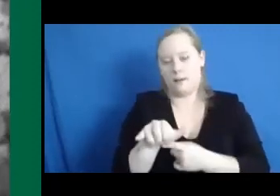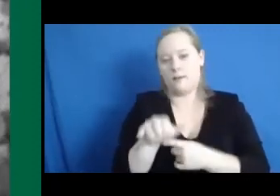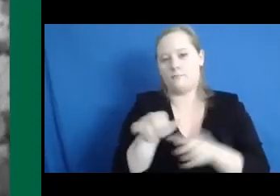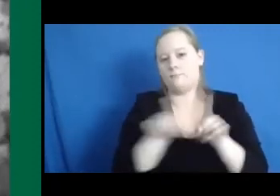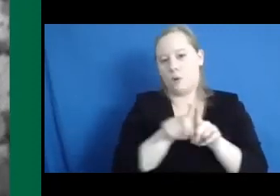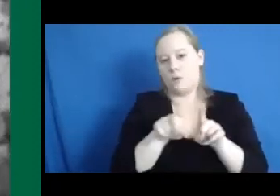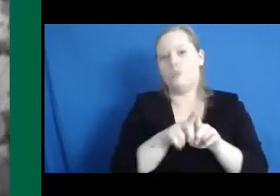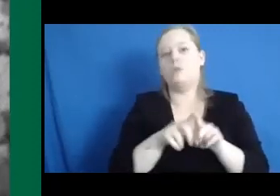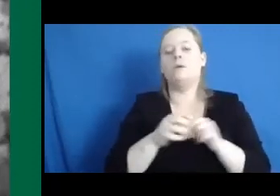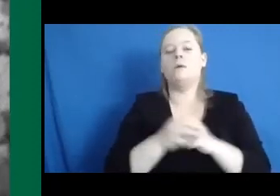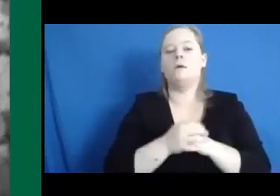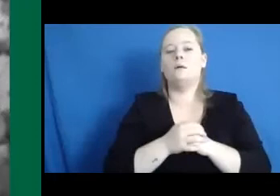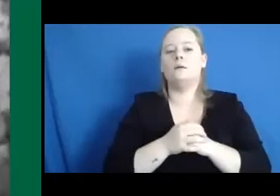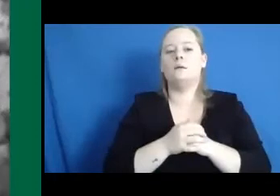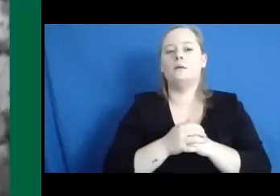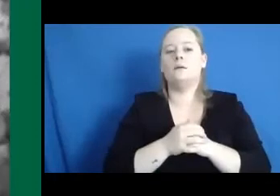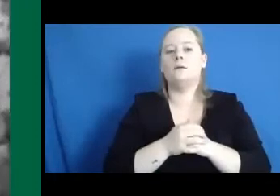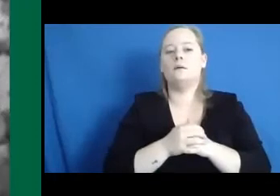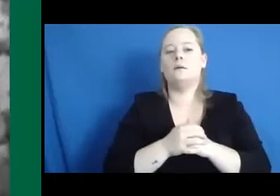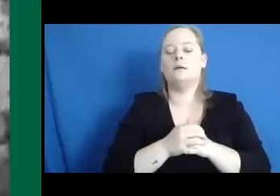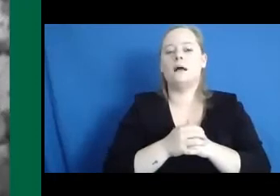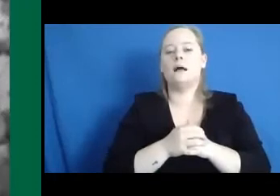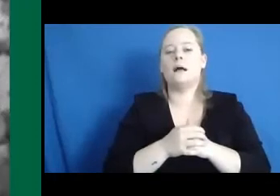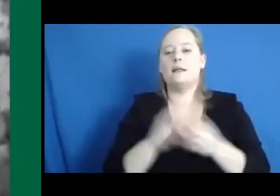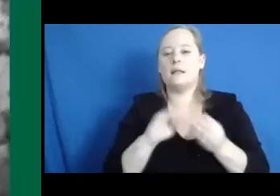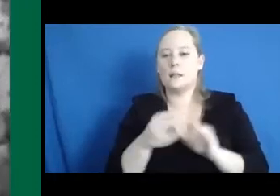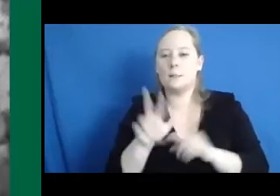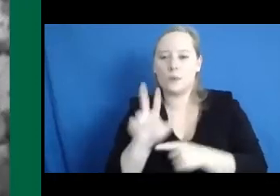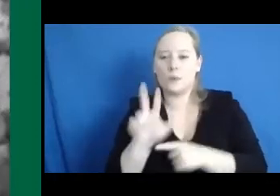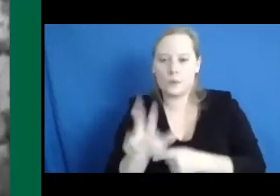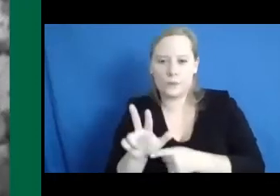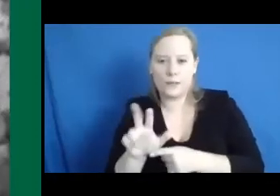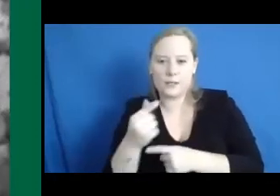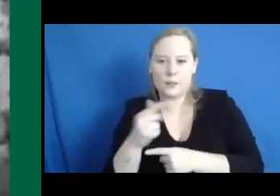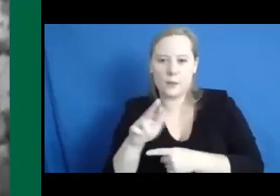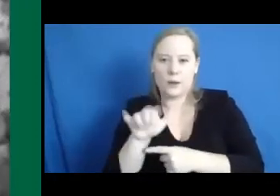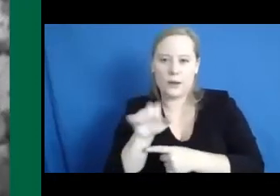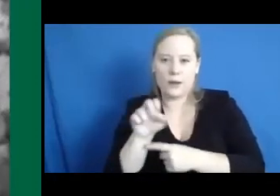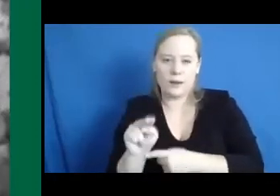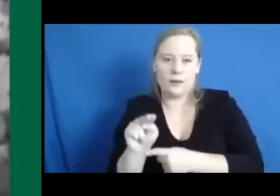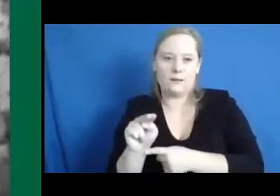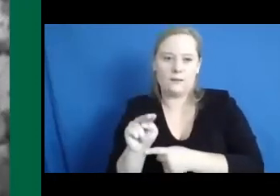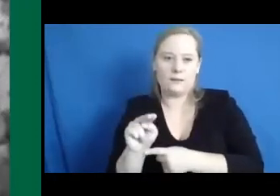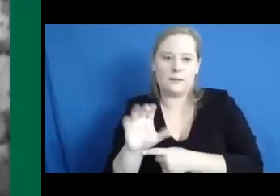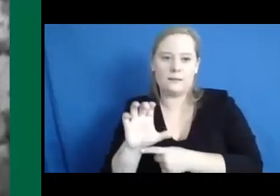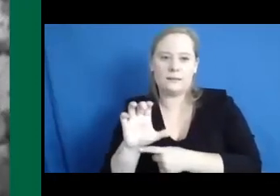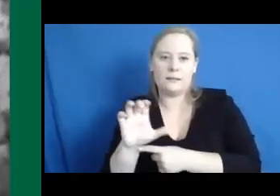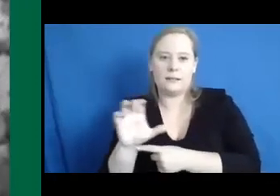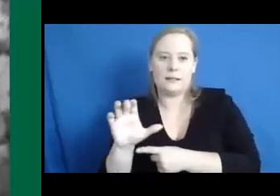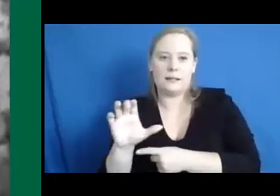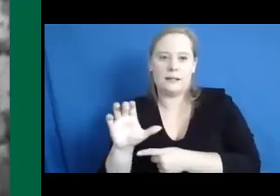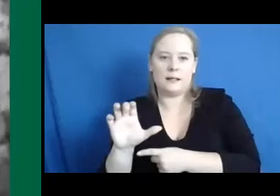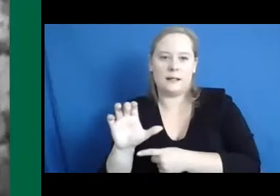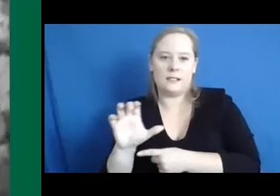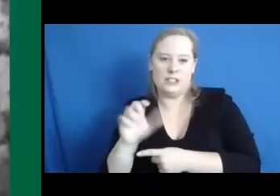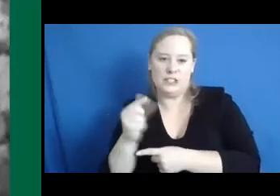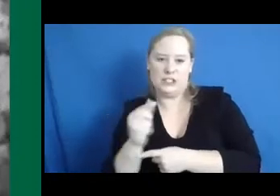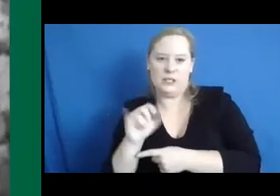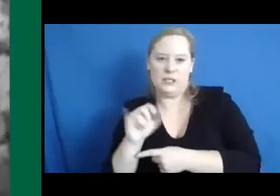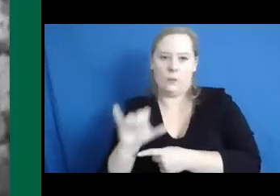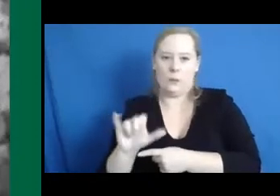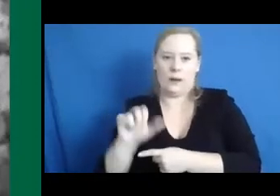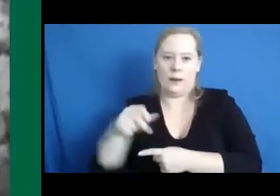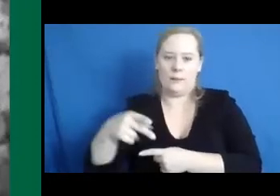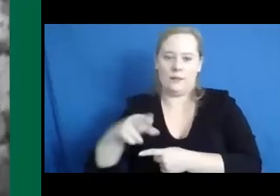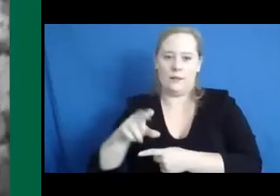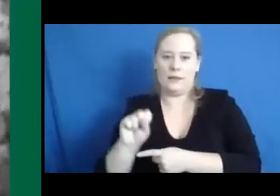then number 3 is actually a gypsum grain. So that's a calcium sulfide, which could also contribute to some of the chemistry. We